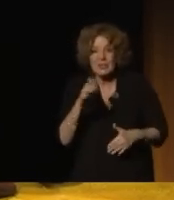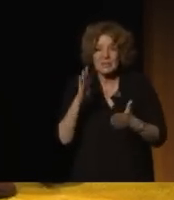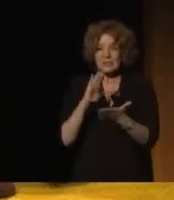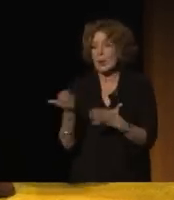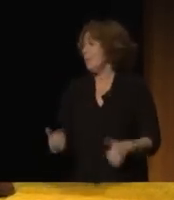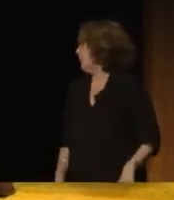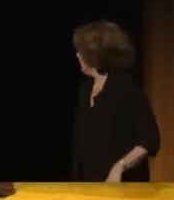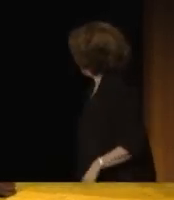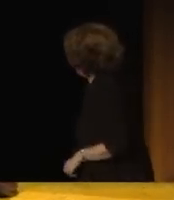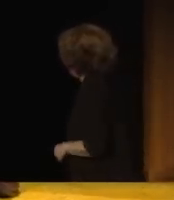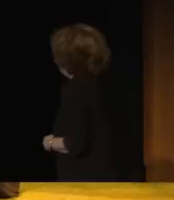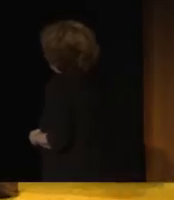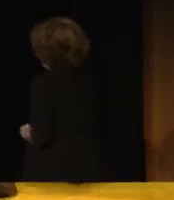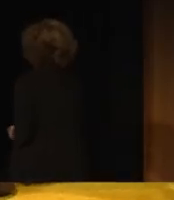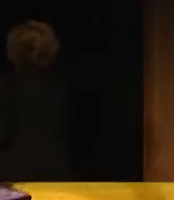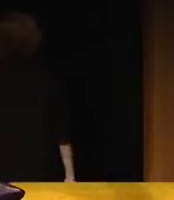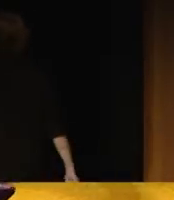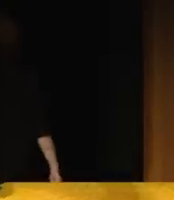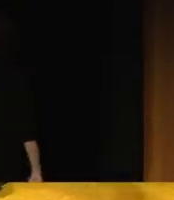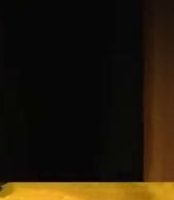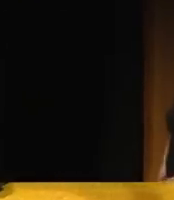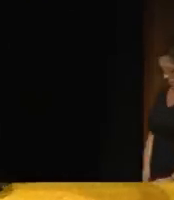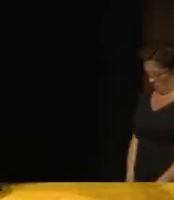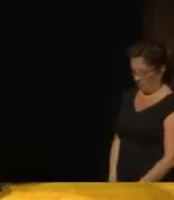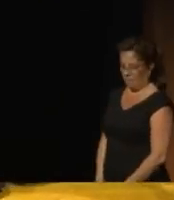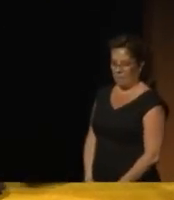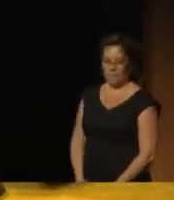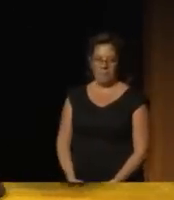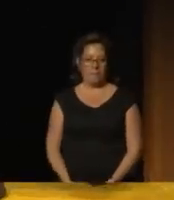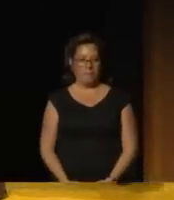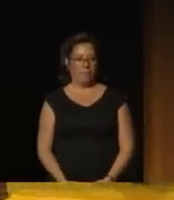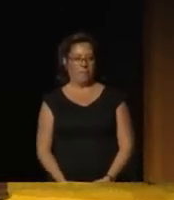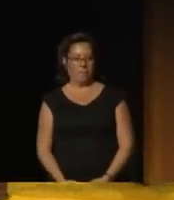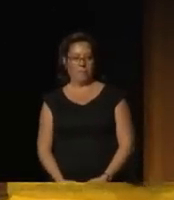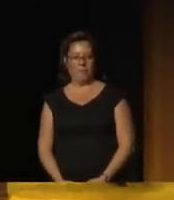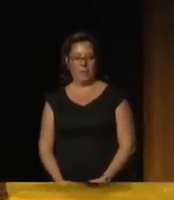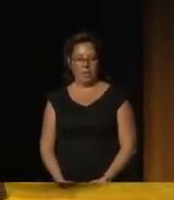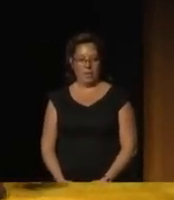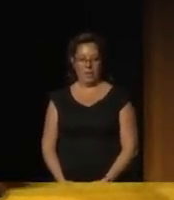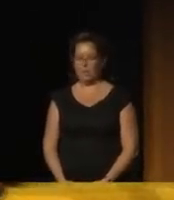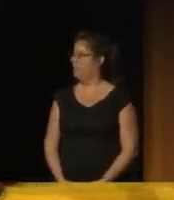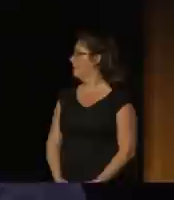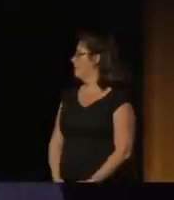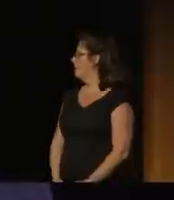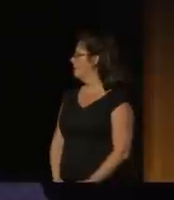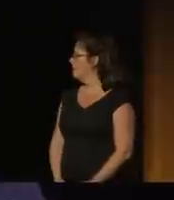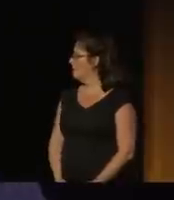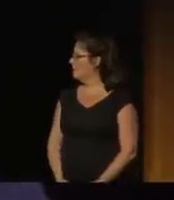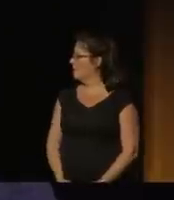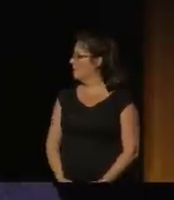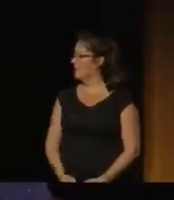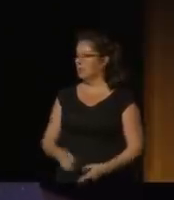an yes. Someday. As an independent? I'll probably run as a Republican, but